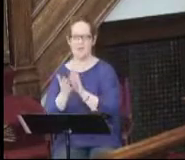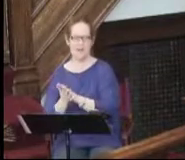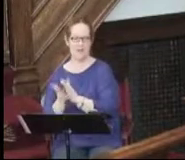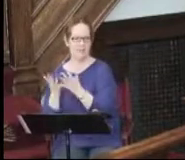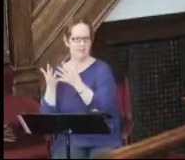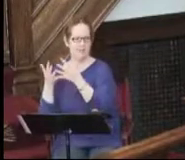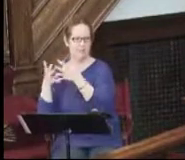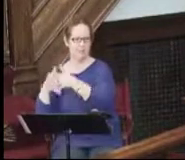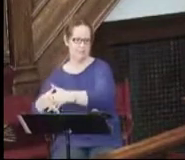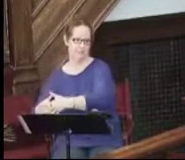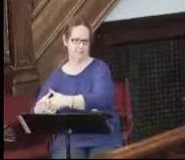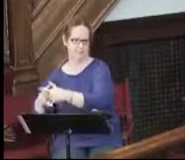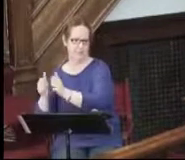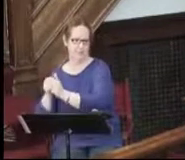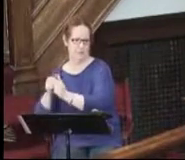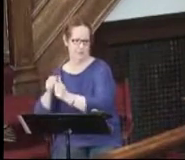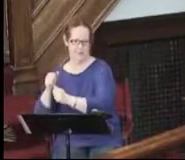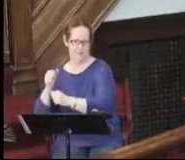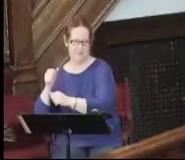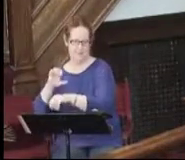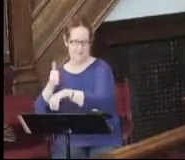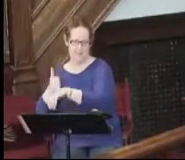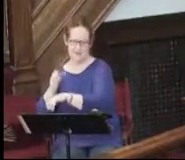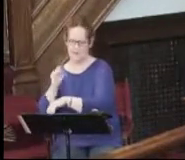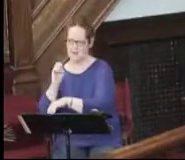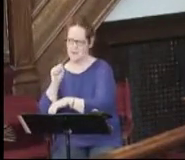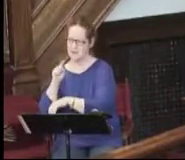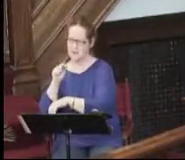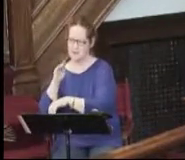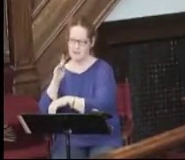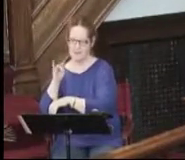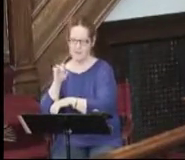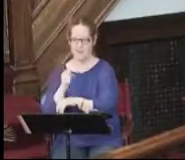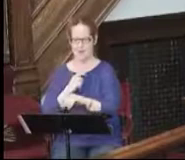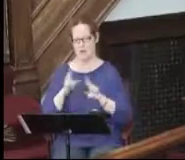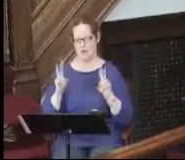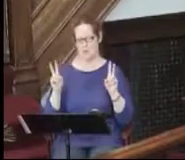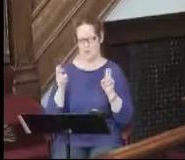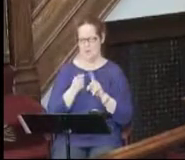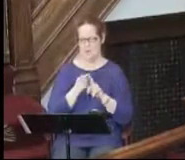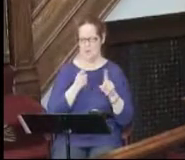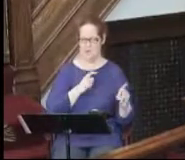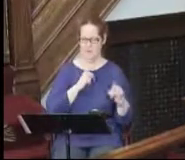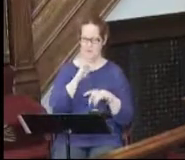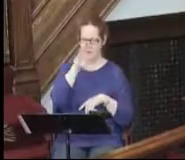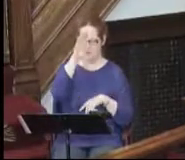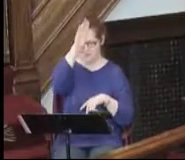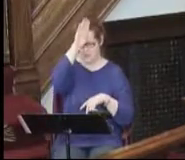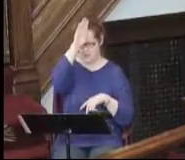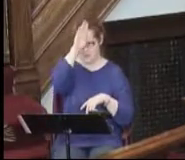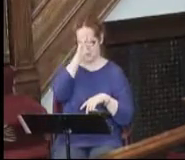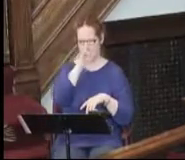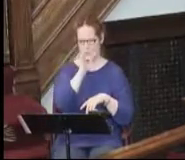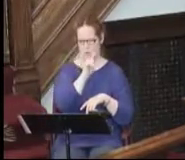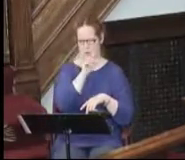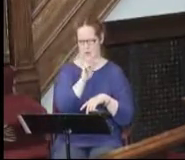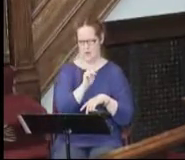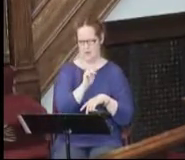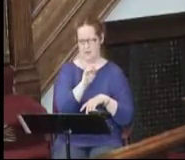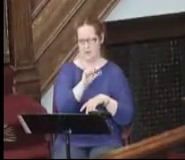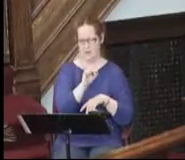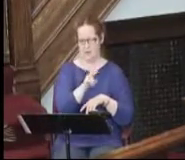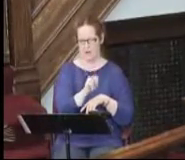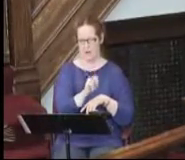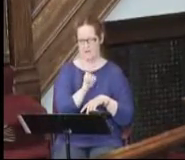itself. Here's a wonderful, impish quote from an Episcopal bishop named William Love as he talks about